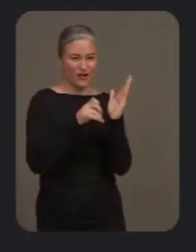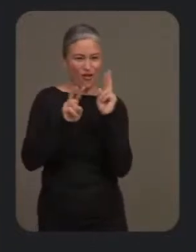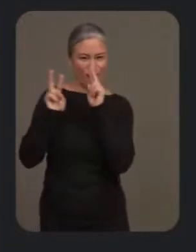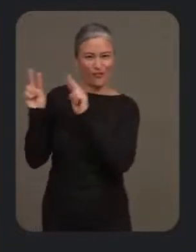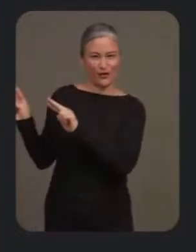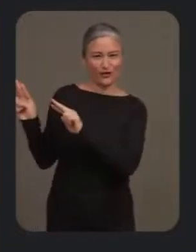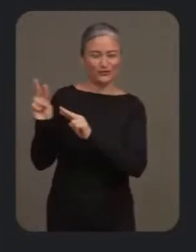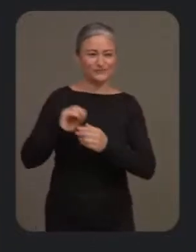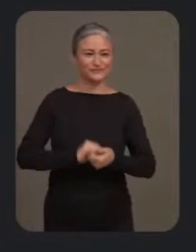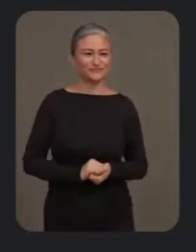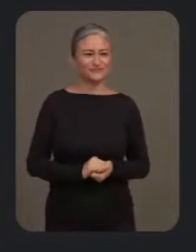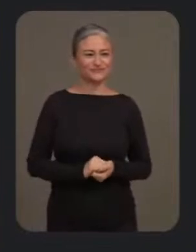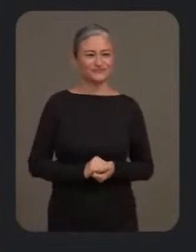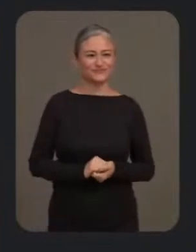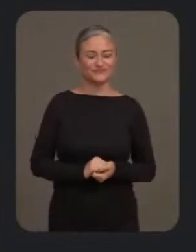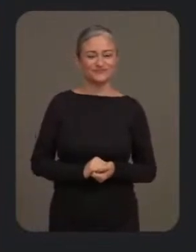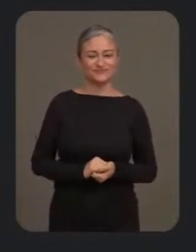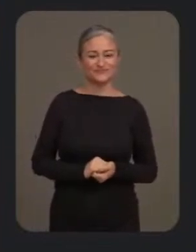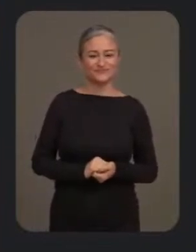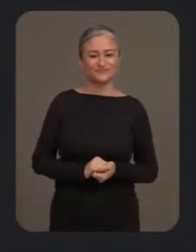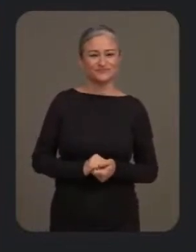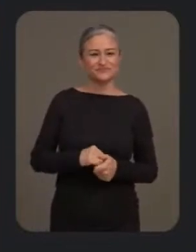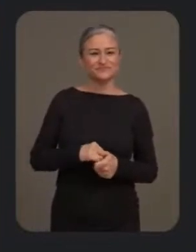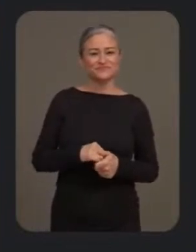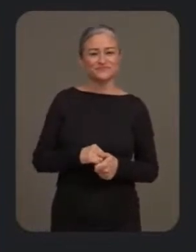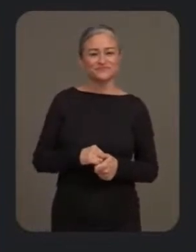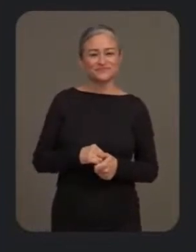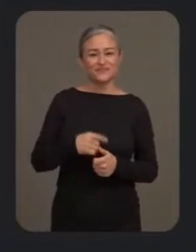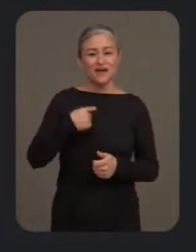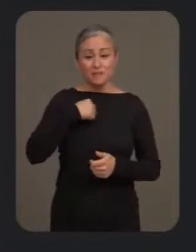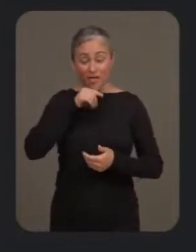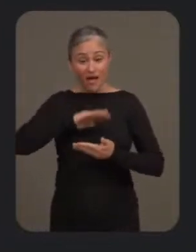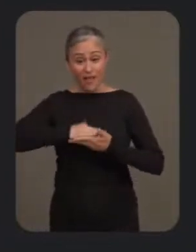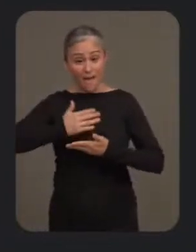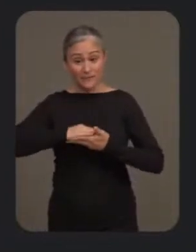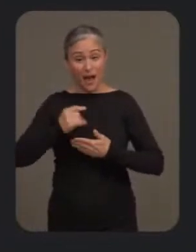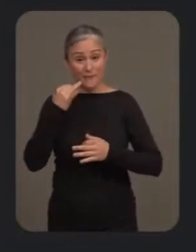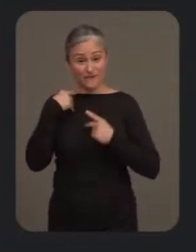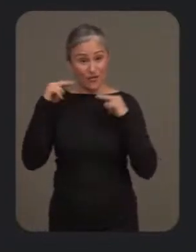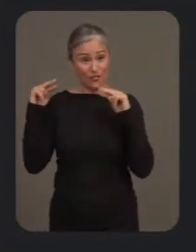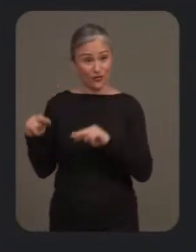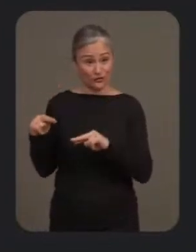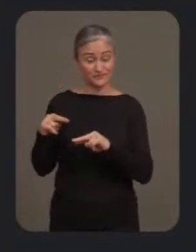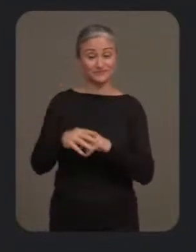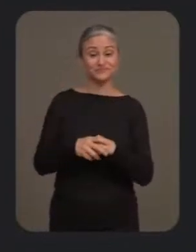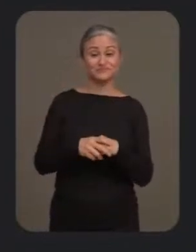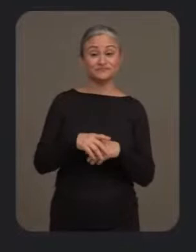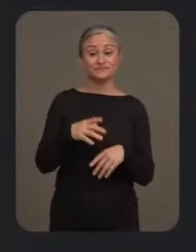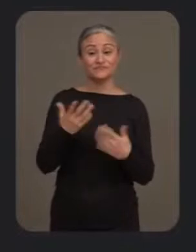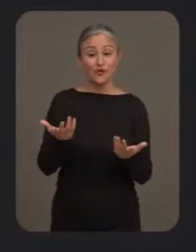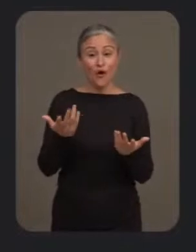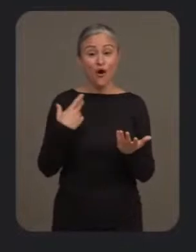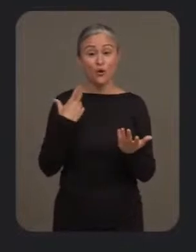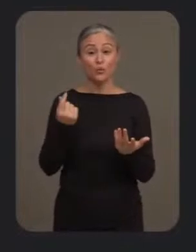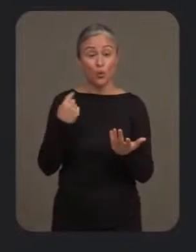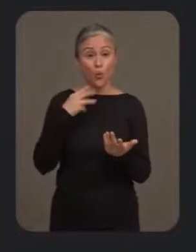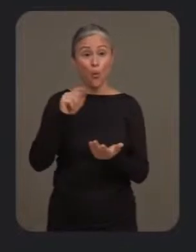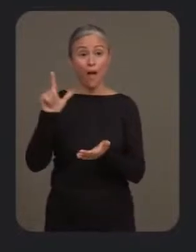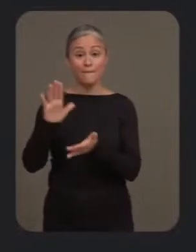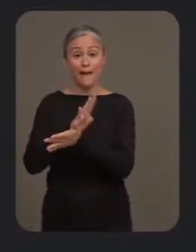a look. And I'm not going to use the laptops. I'm going to use a phone. All right. So let's see. I'm going to go into the wallpaper